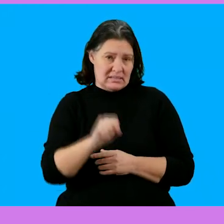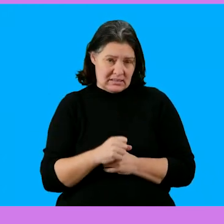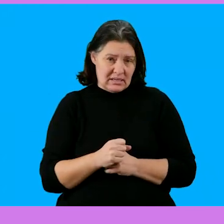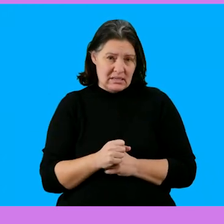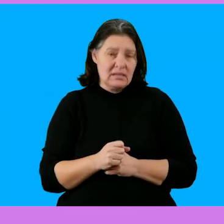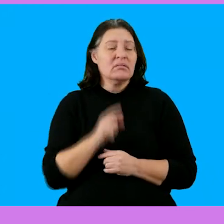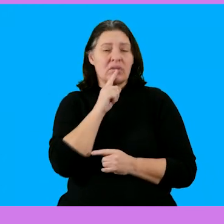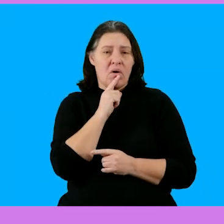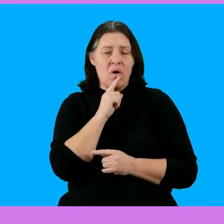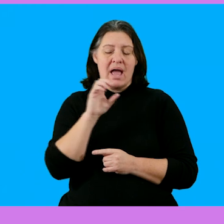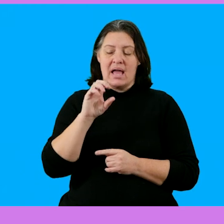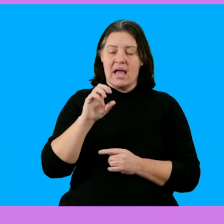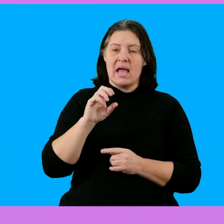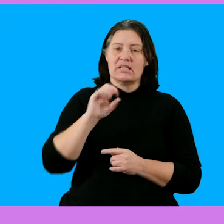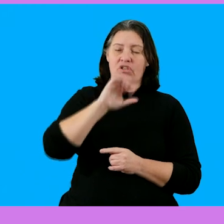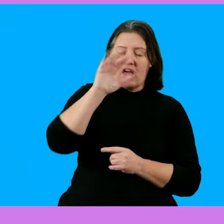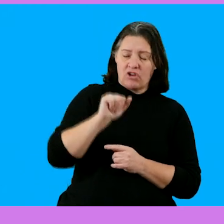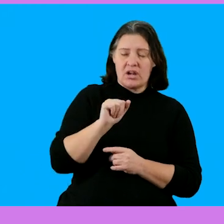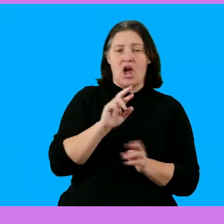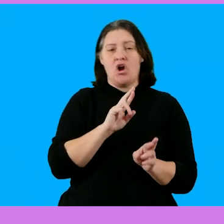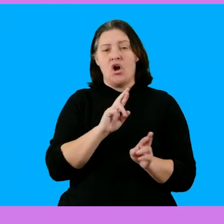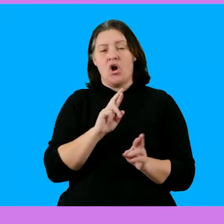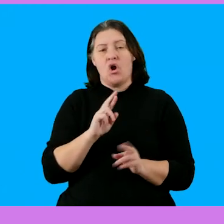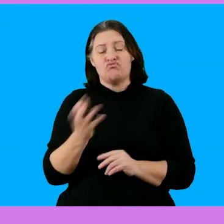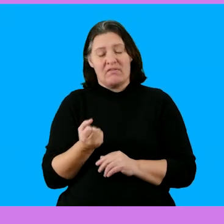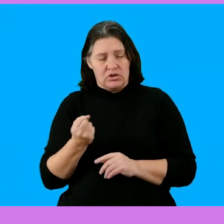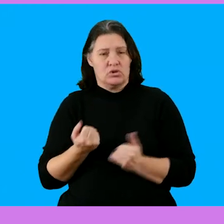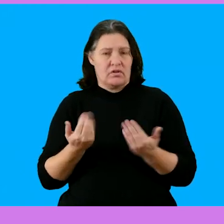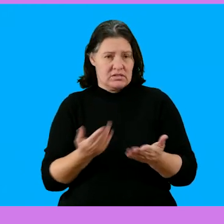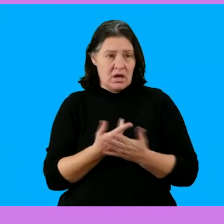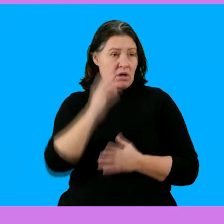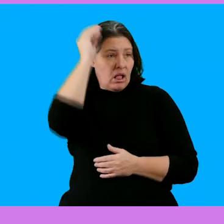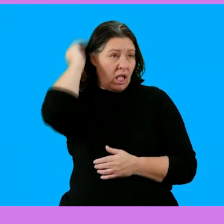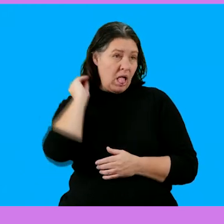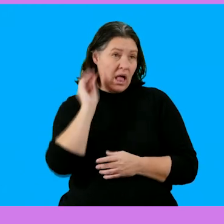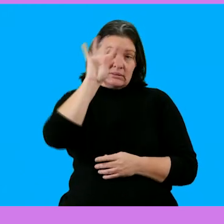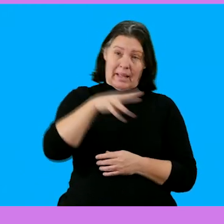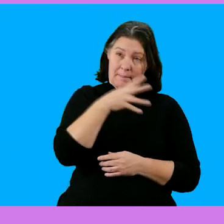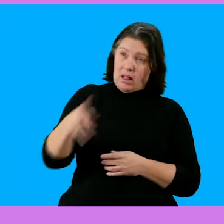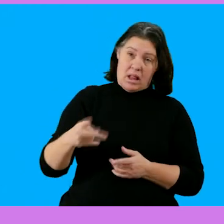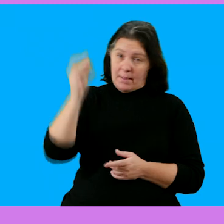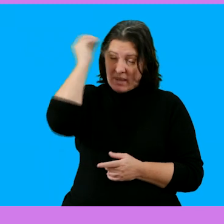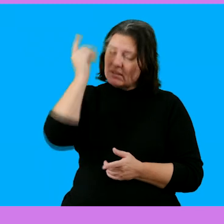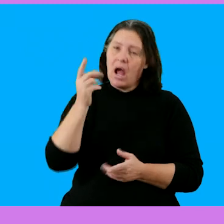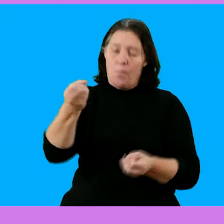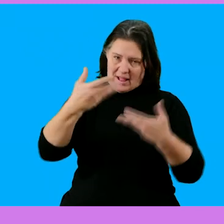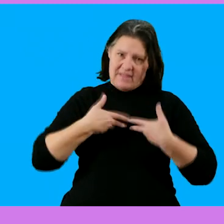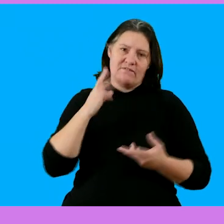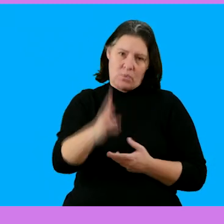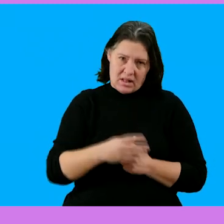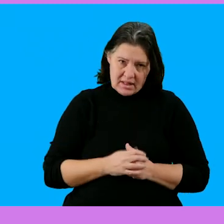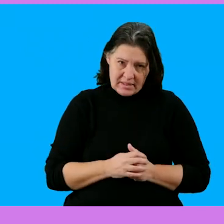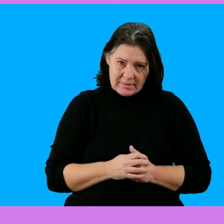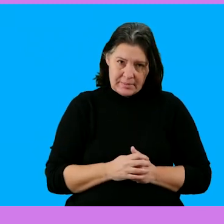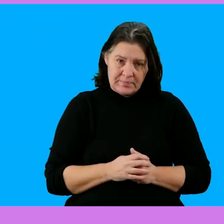South African Revenue Services. Also important, you are not expected to memorize these tax tables, right? It will be given to